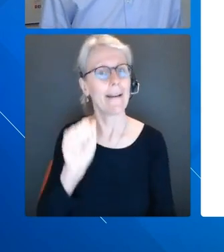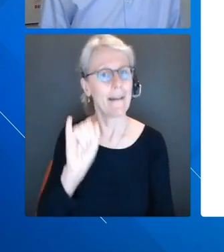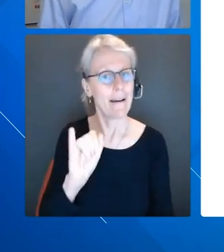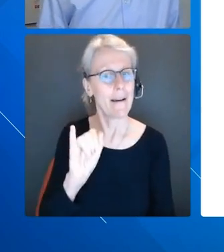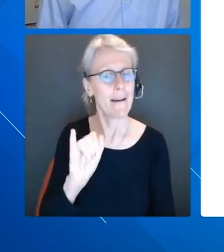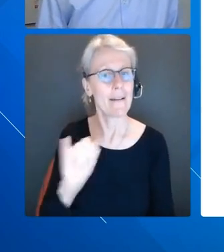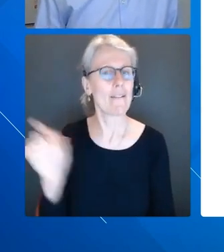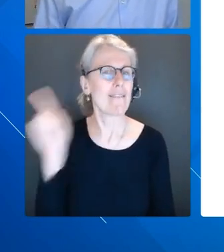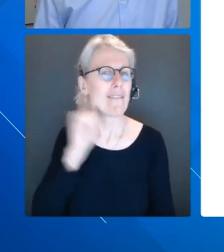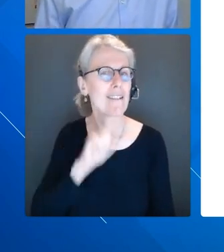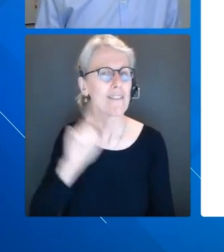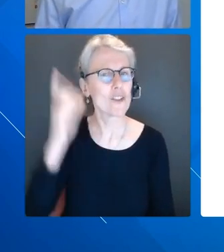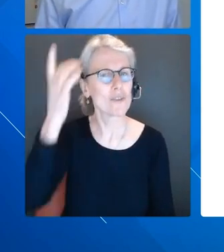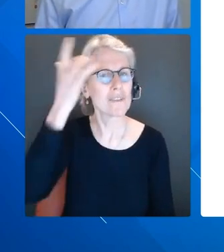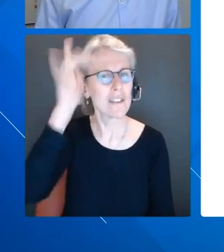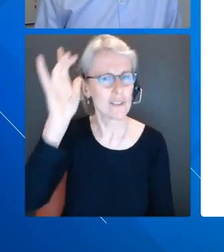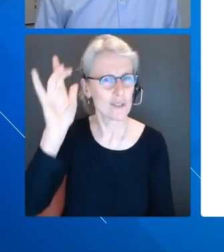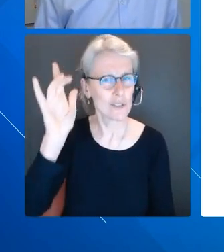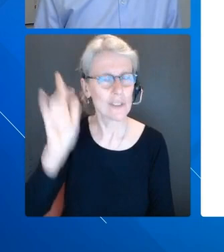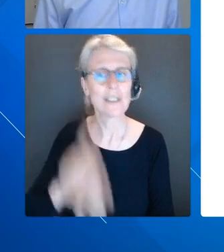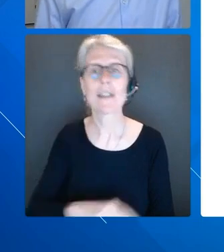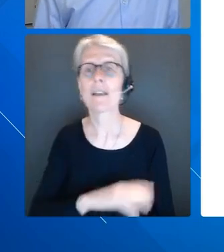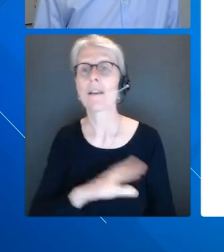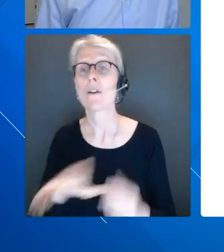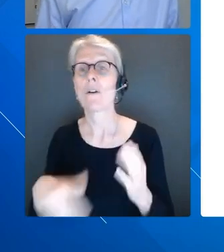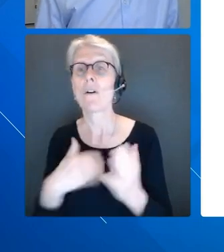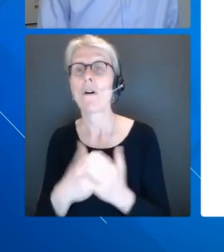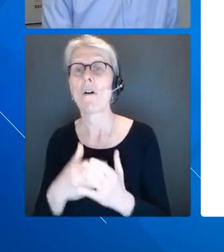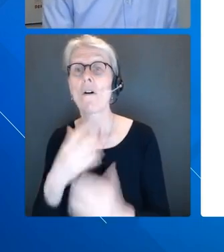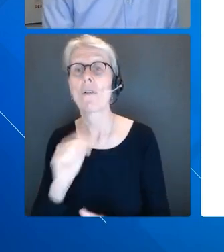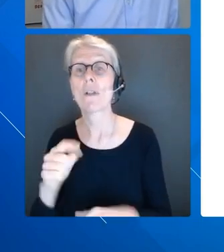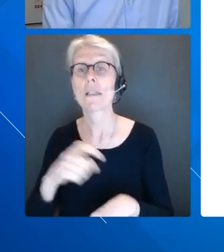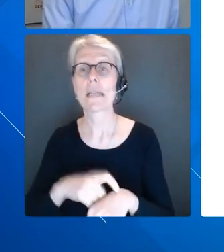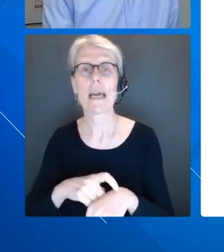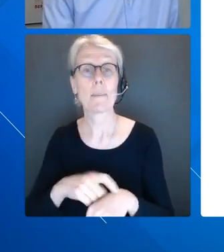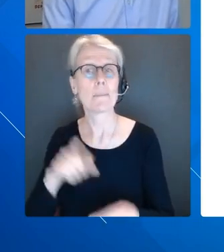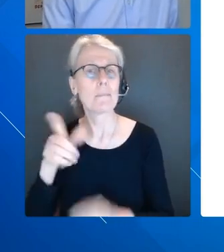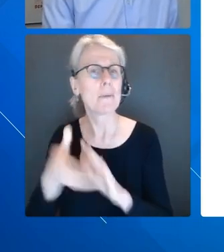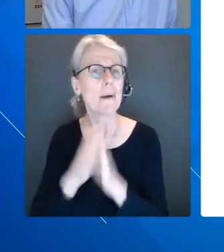And all the time became all the count. So it's not perfect.